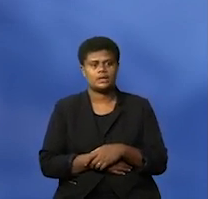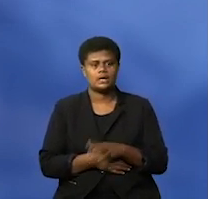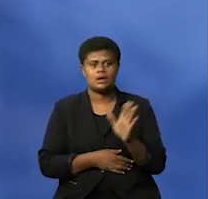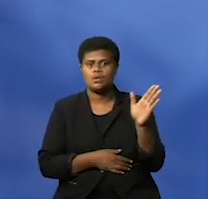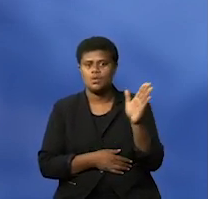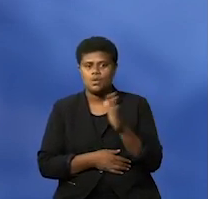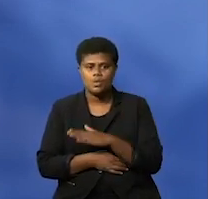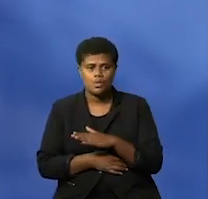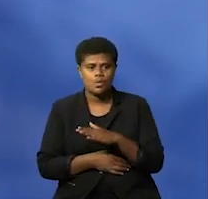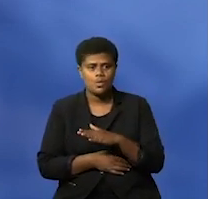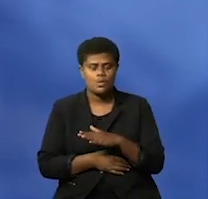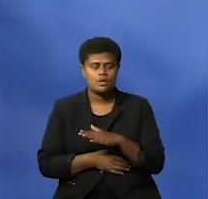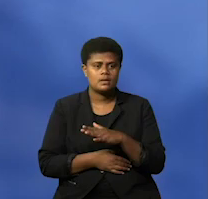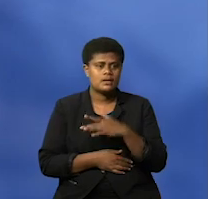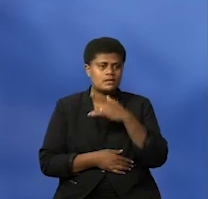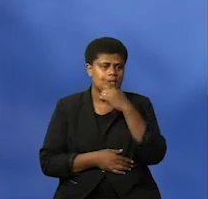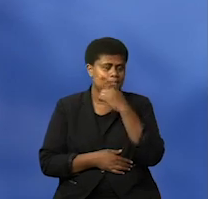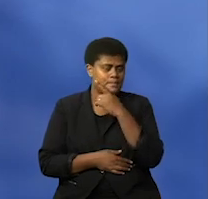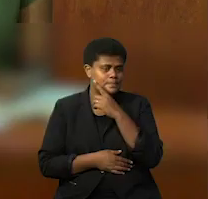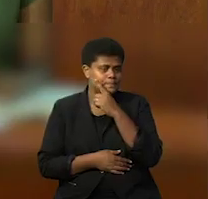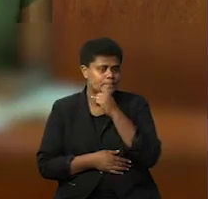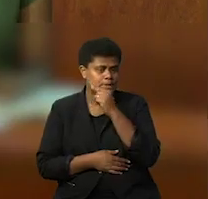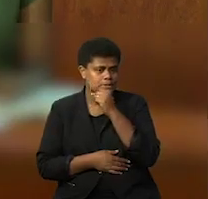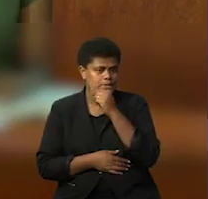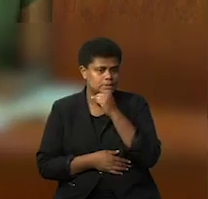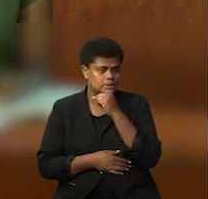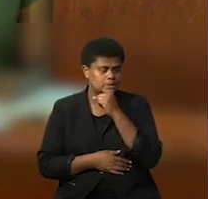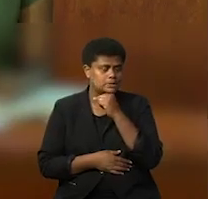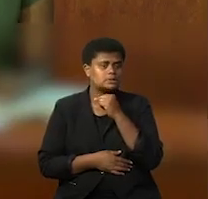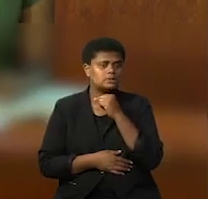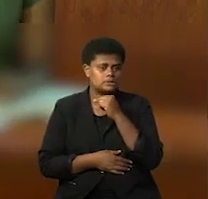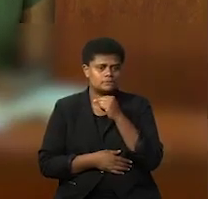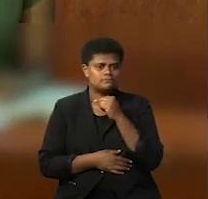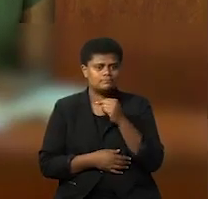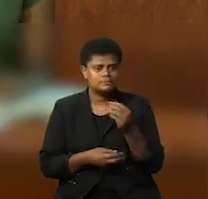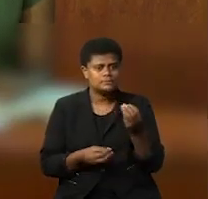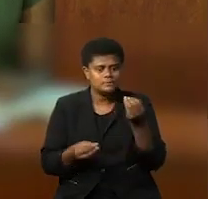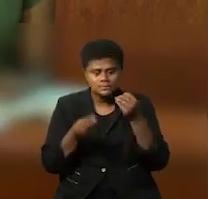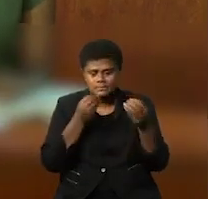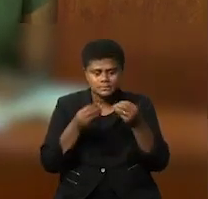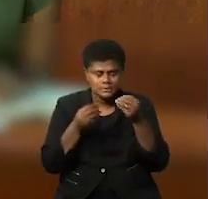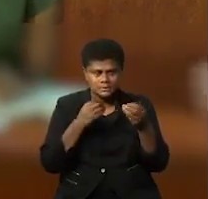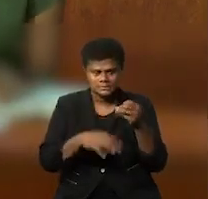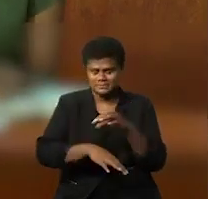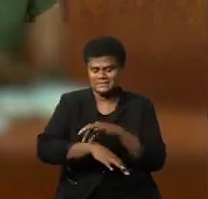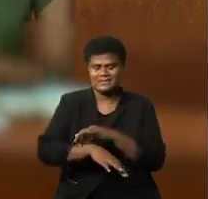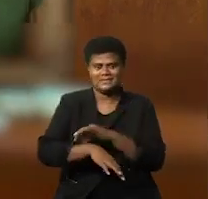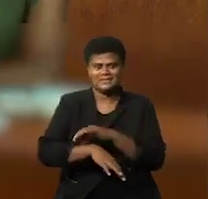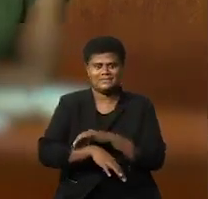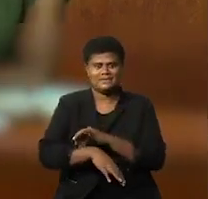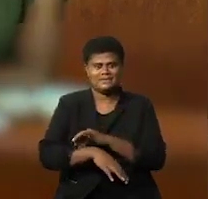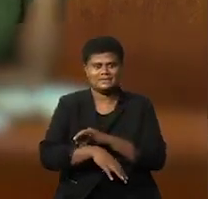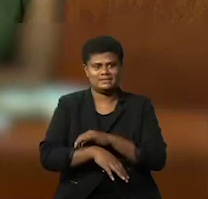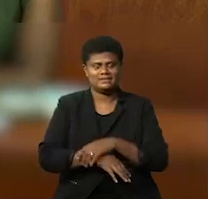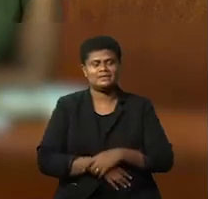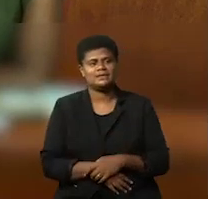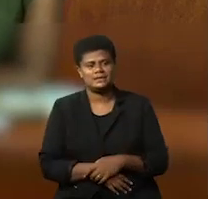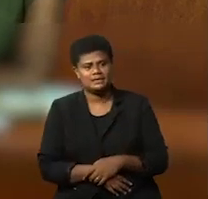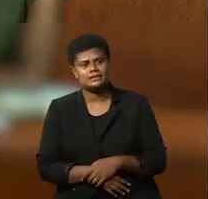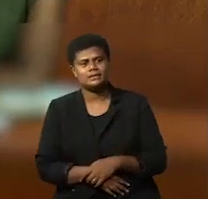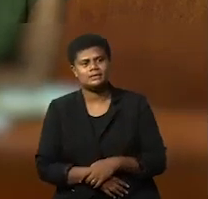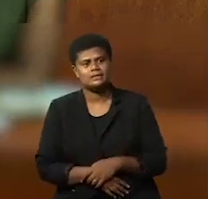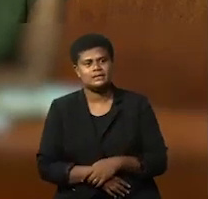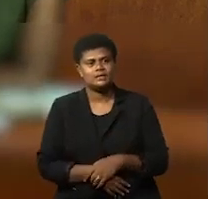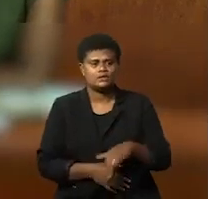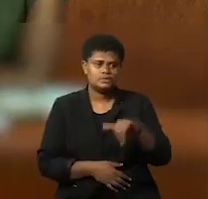birds were filled with their flesh." Now we understand Revelation 13. And how the two beasts, the beast from the